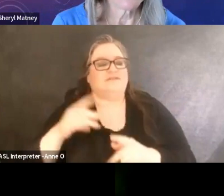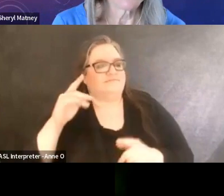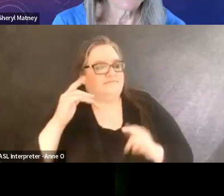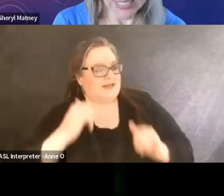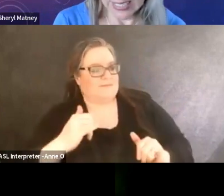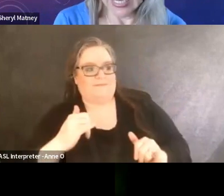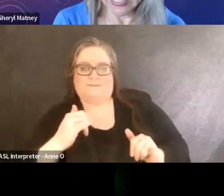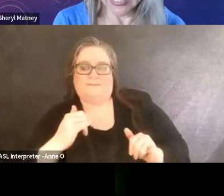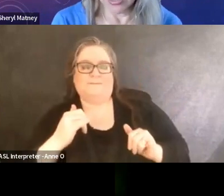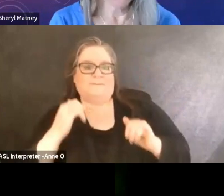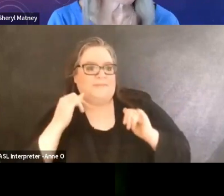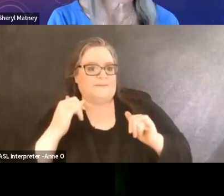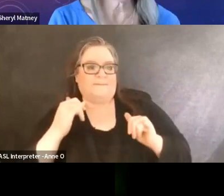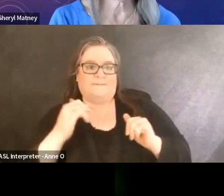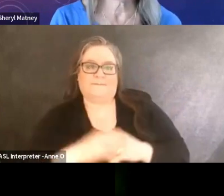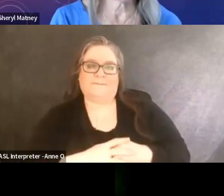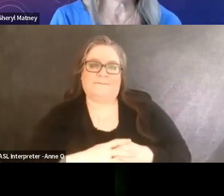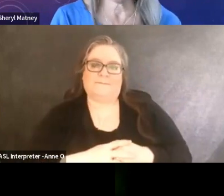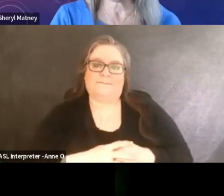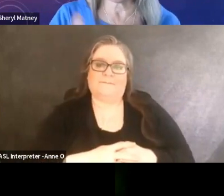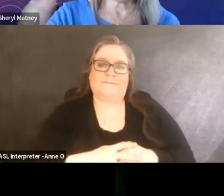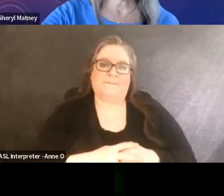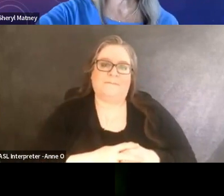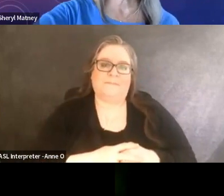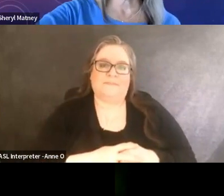Okay. It is. You can always